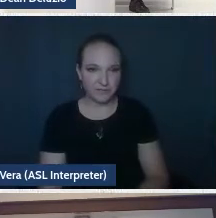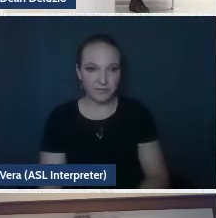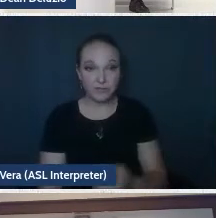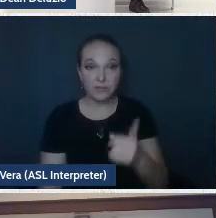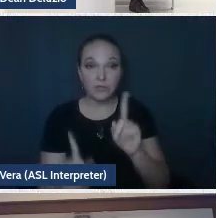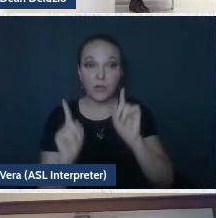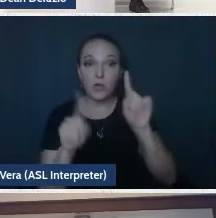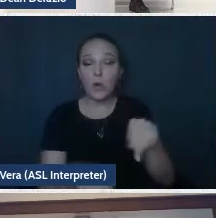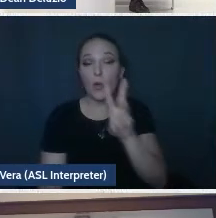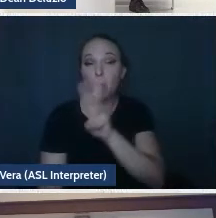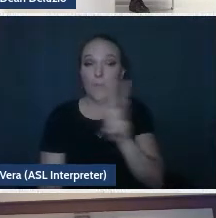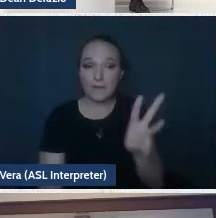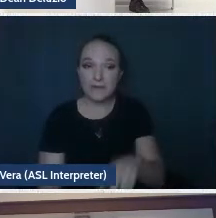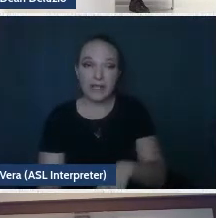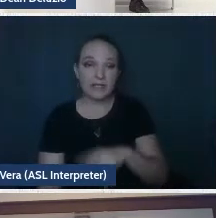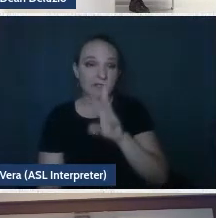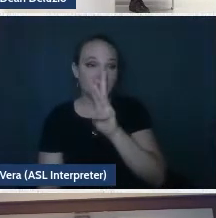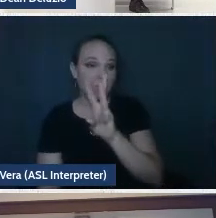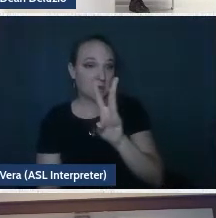www.kahoot.it.